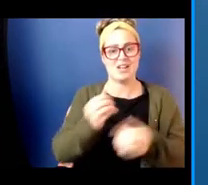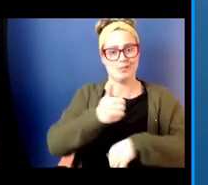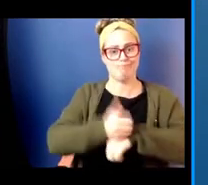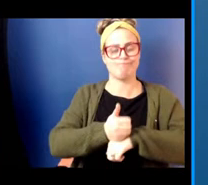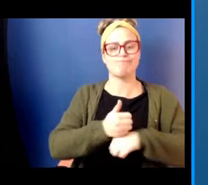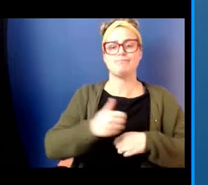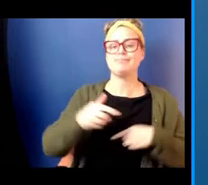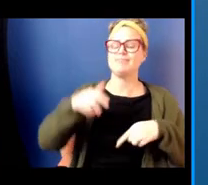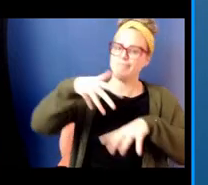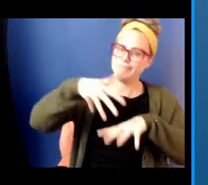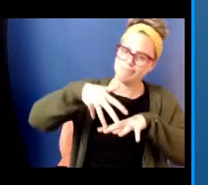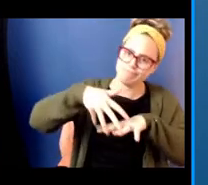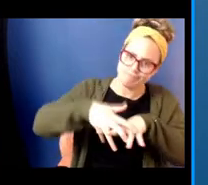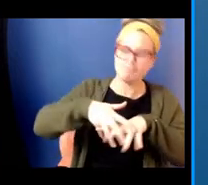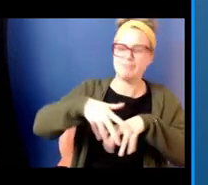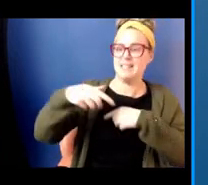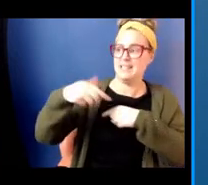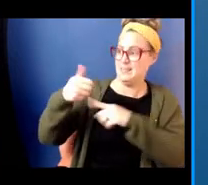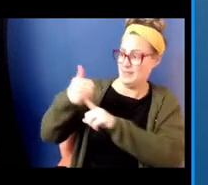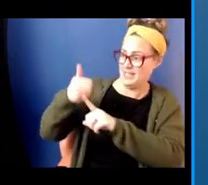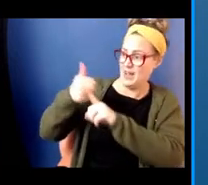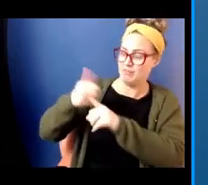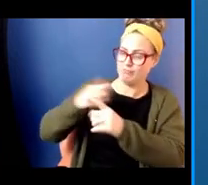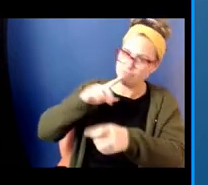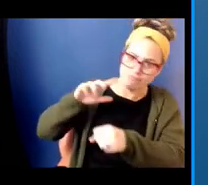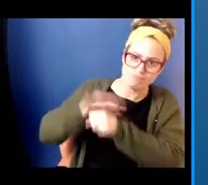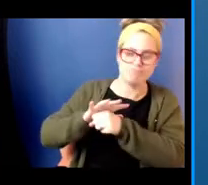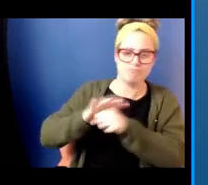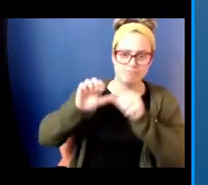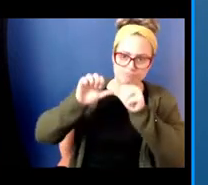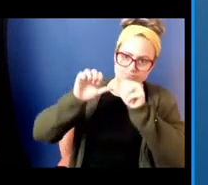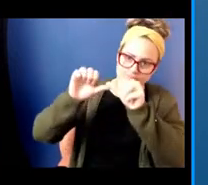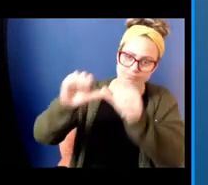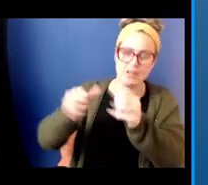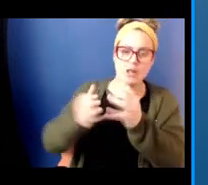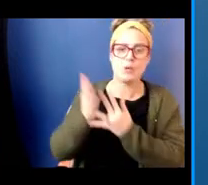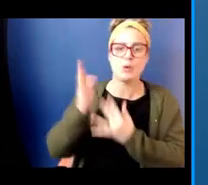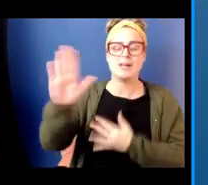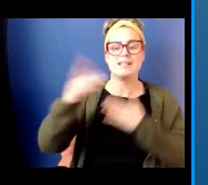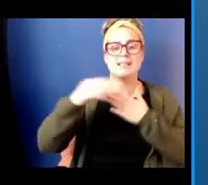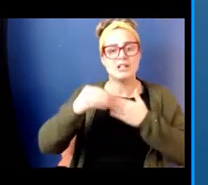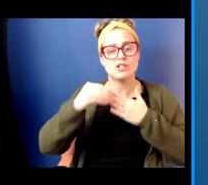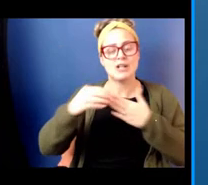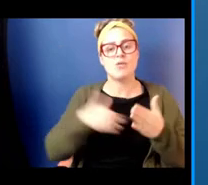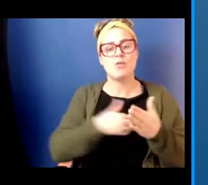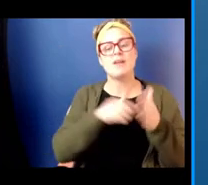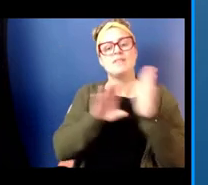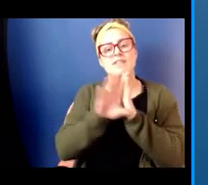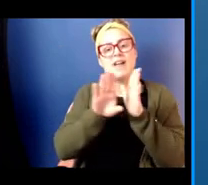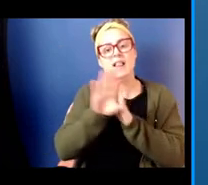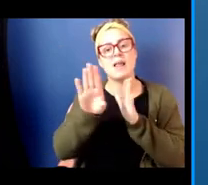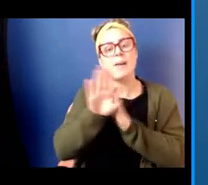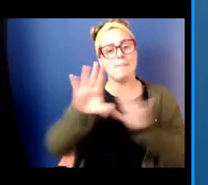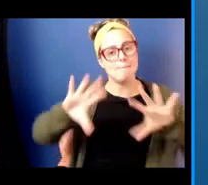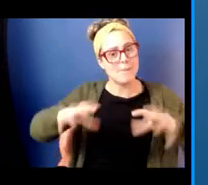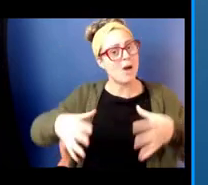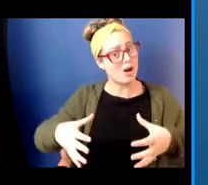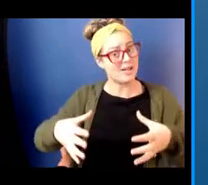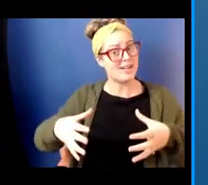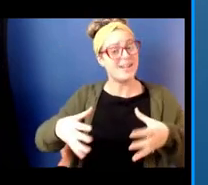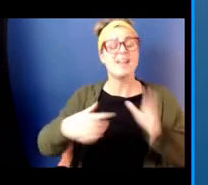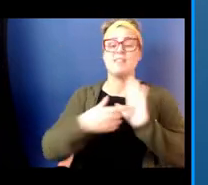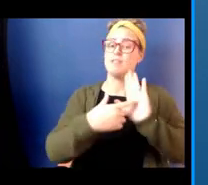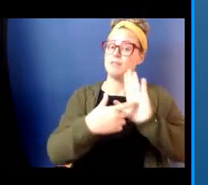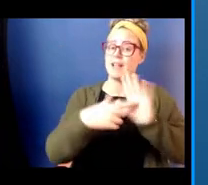through his leadership we developed a party that reflects the diversity of the electric and welcomes every voice